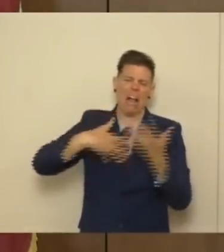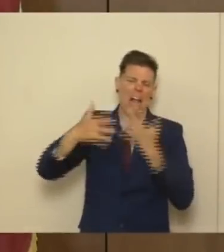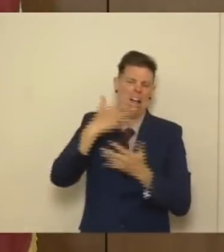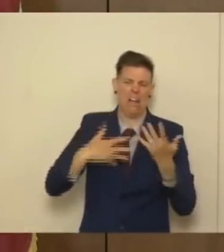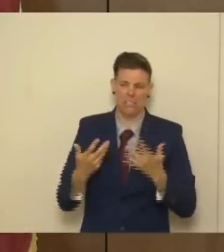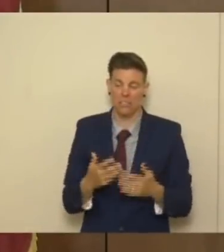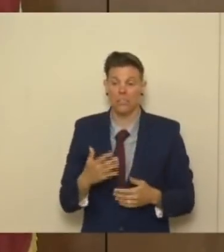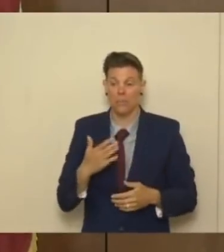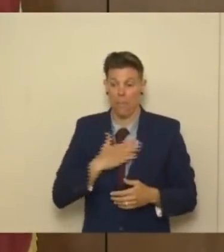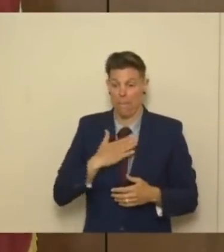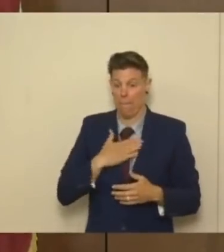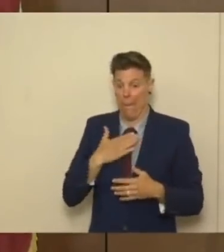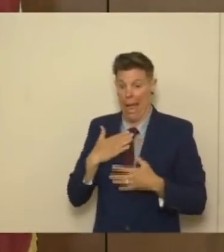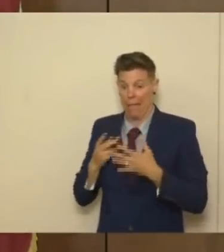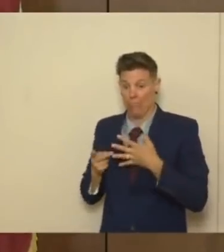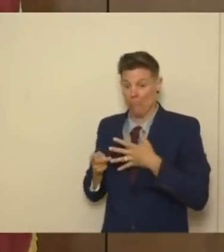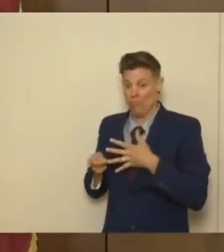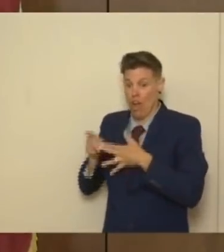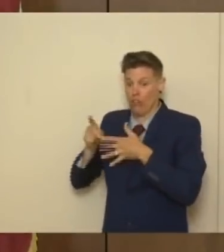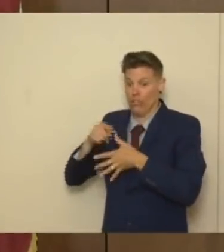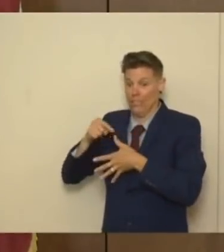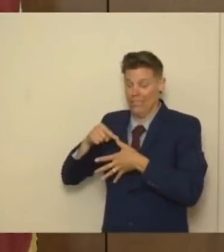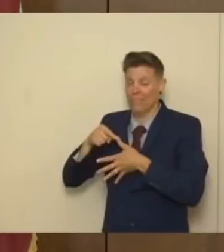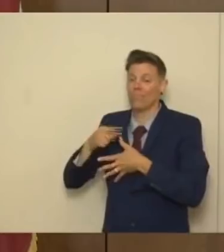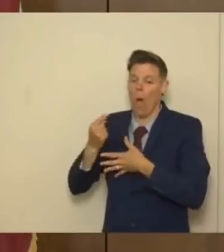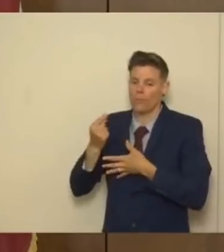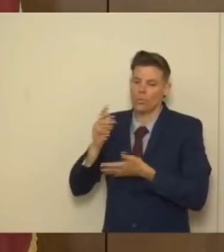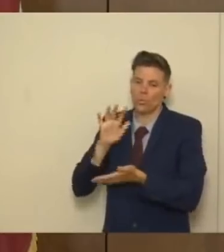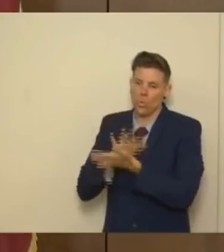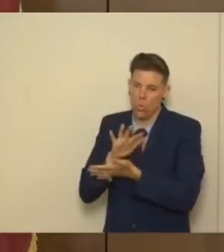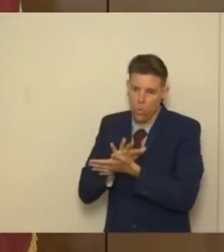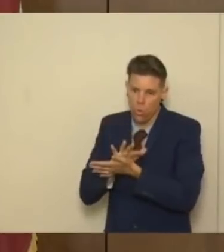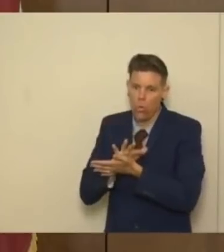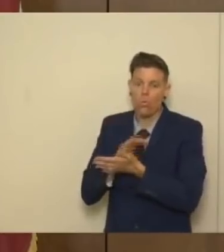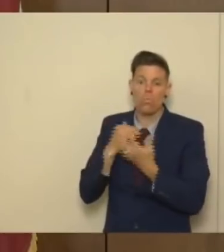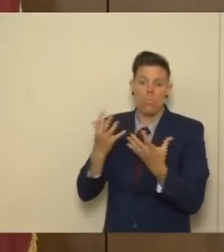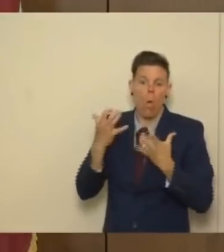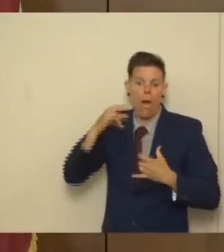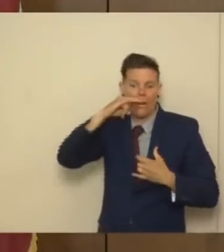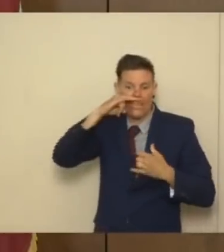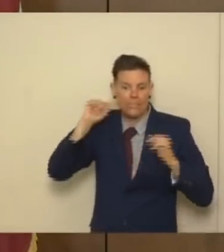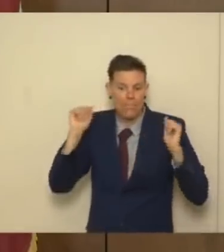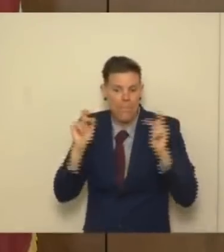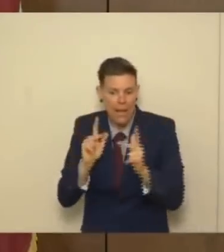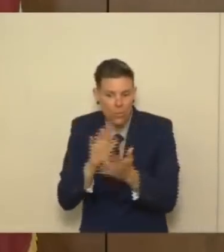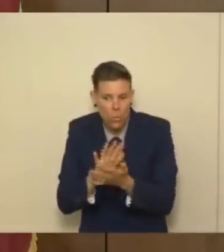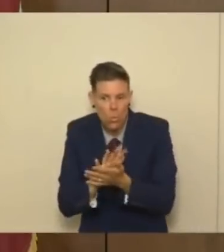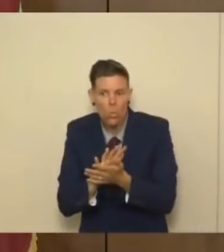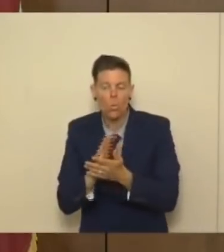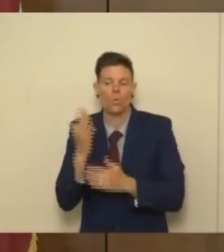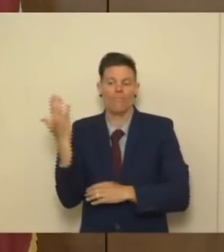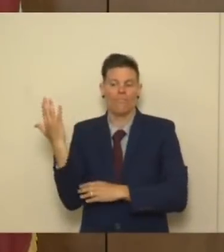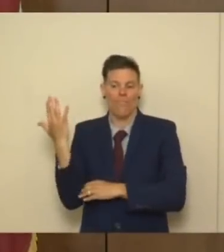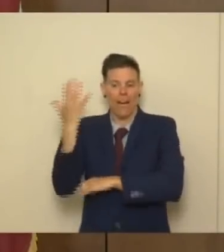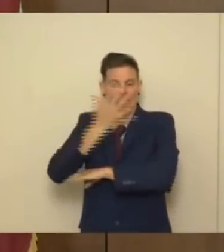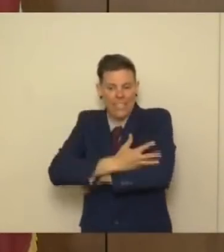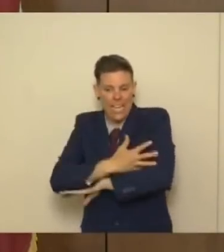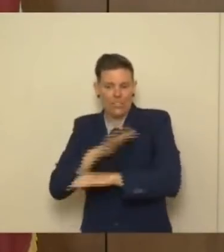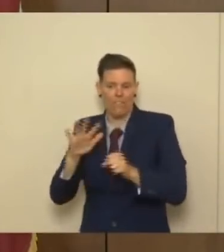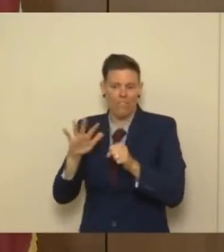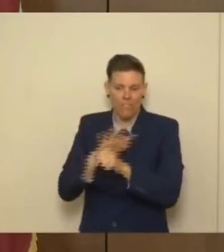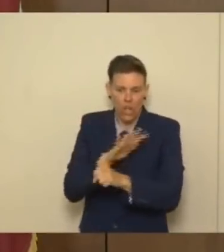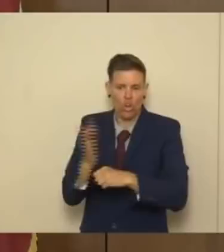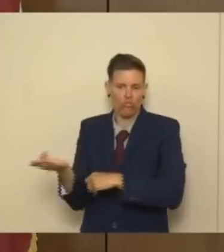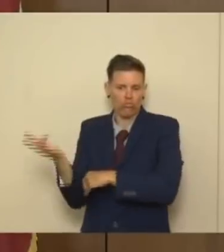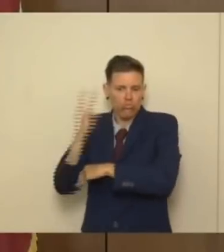get as quickly as possible to a 5-day complete school, right, effort. The kind of